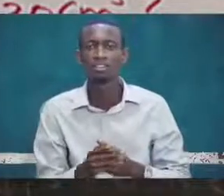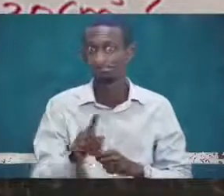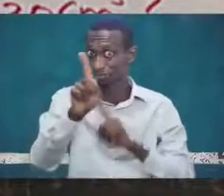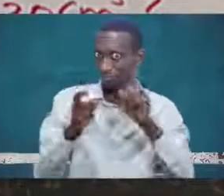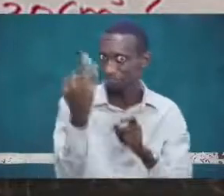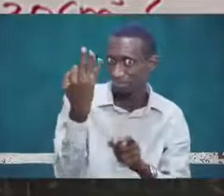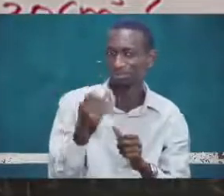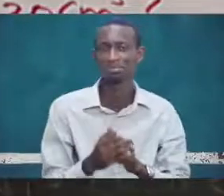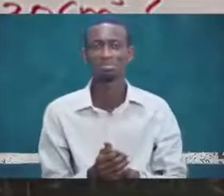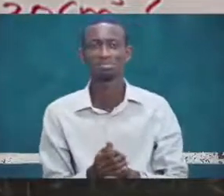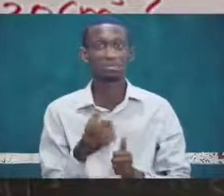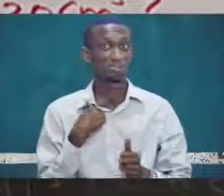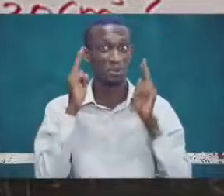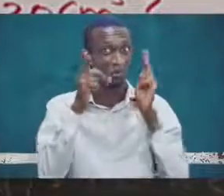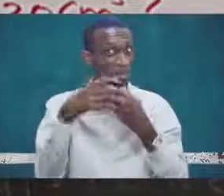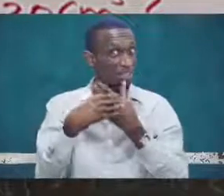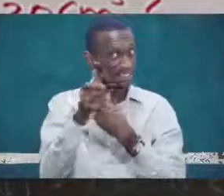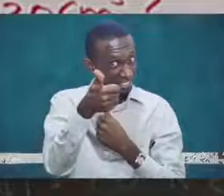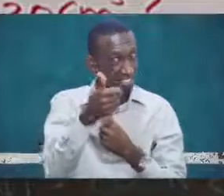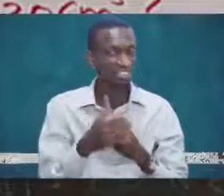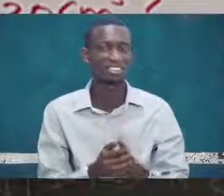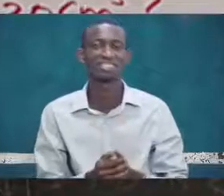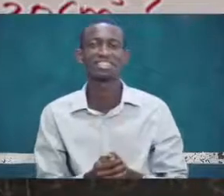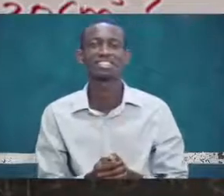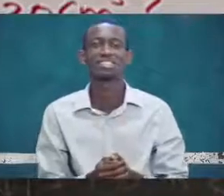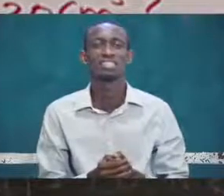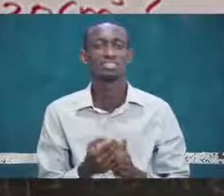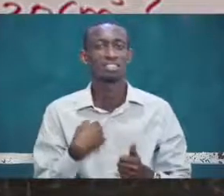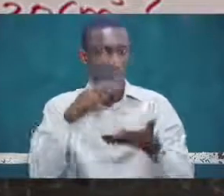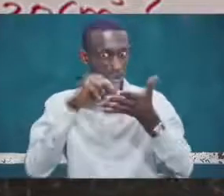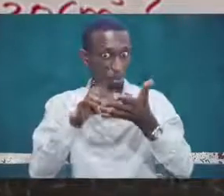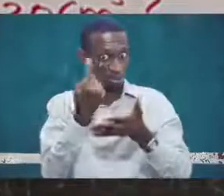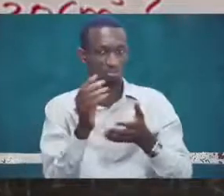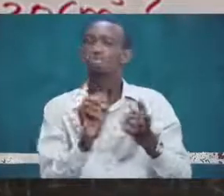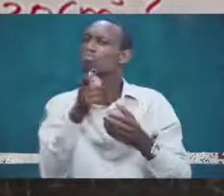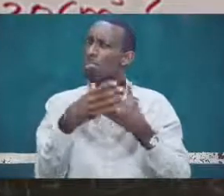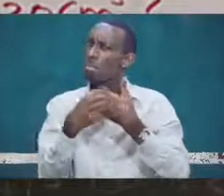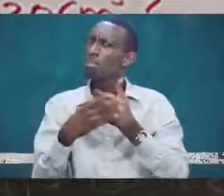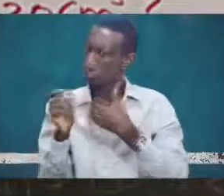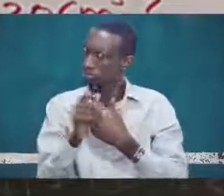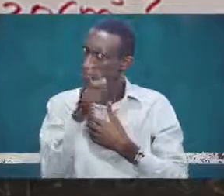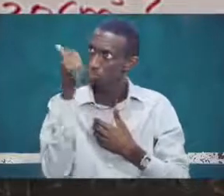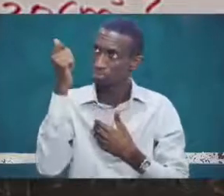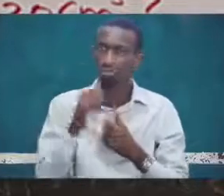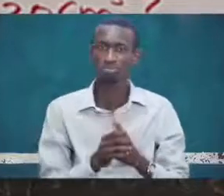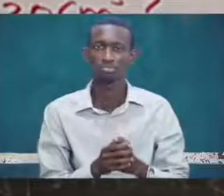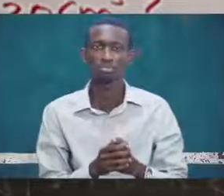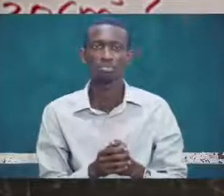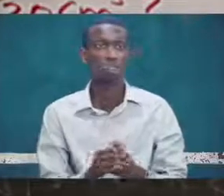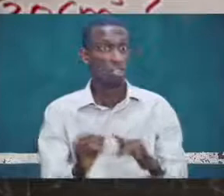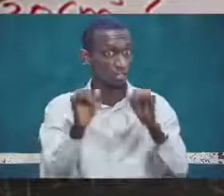question, and I hope you're writing down. I'm not reading only, I hope you are writing down. If the mass